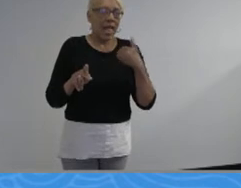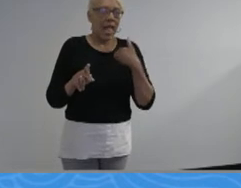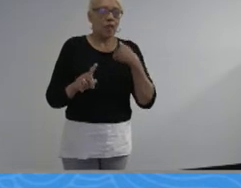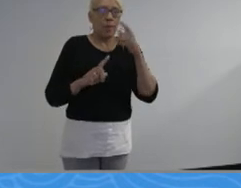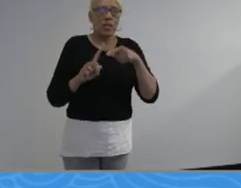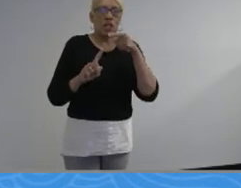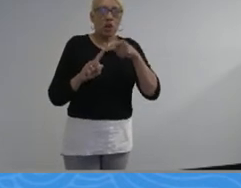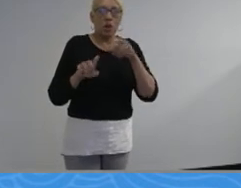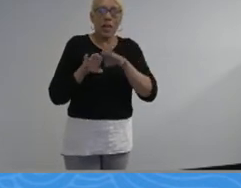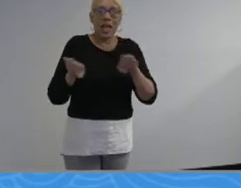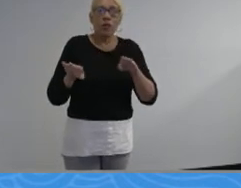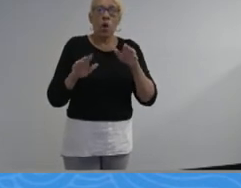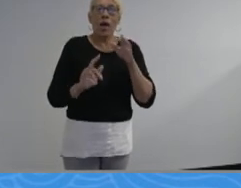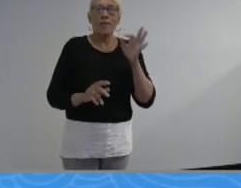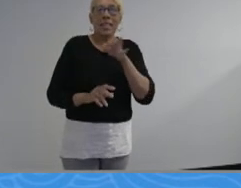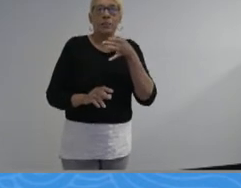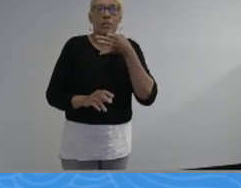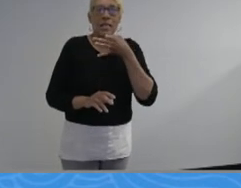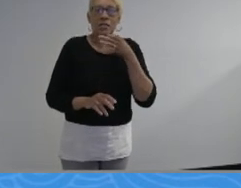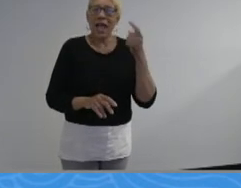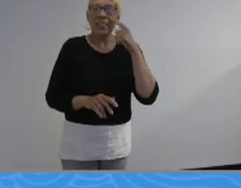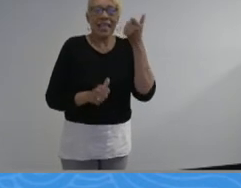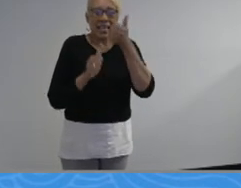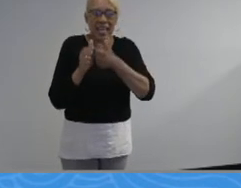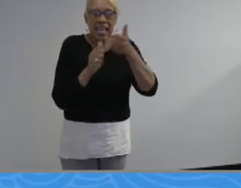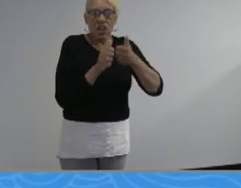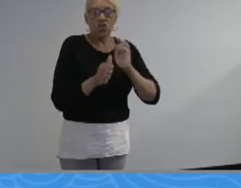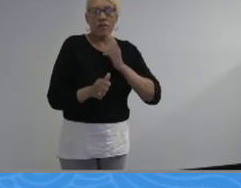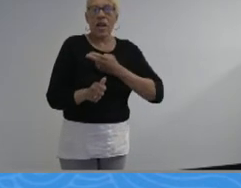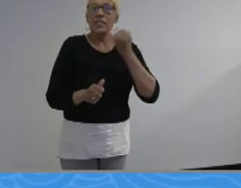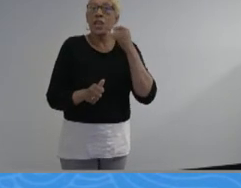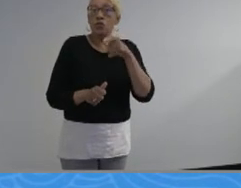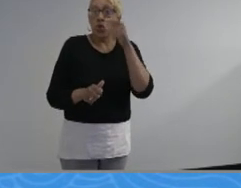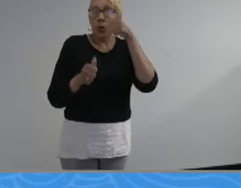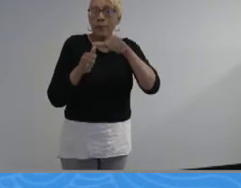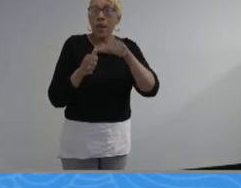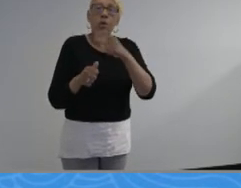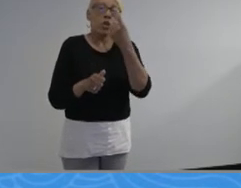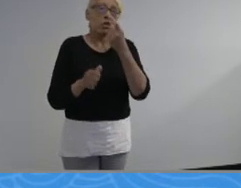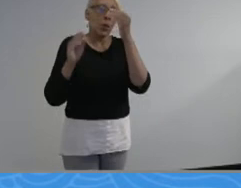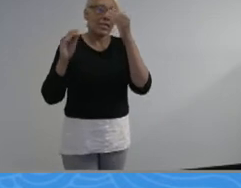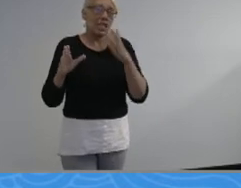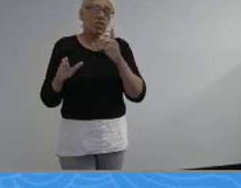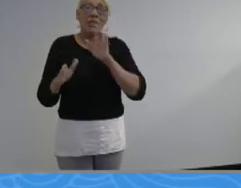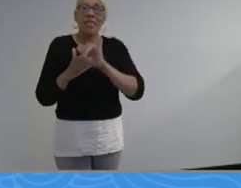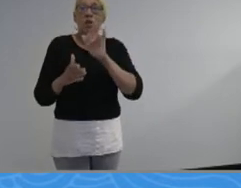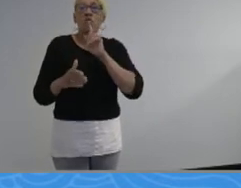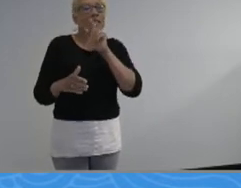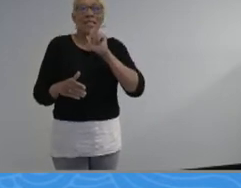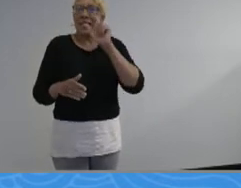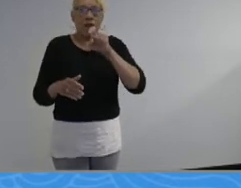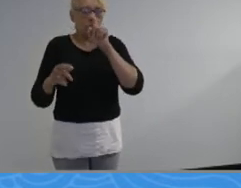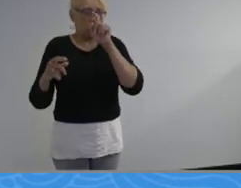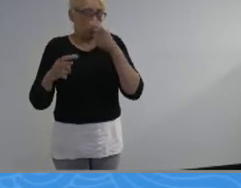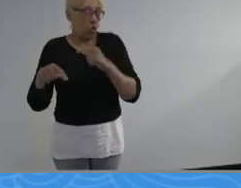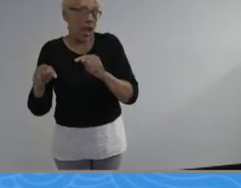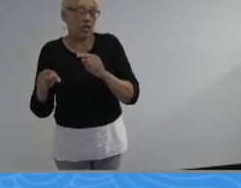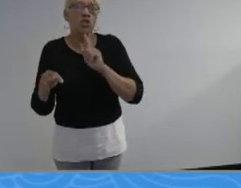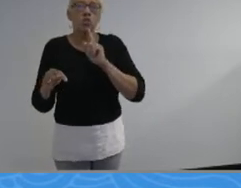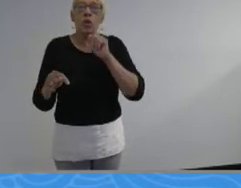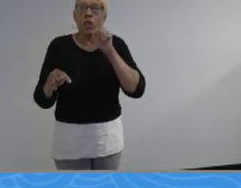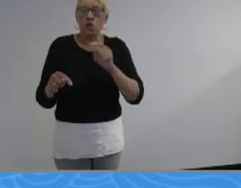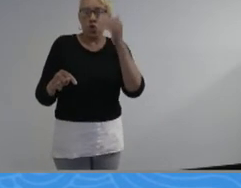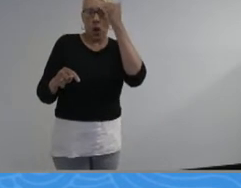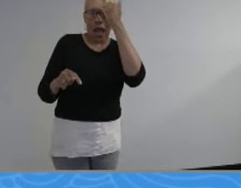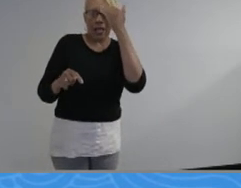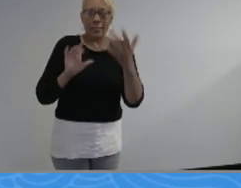of expertise. And I think each of us, if you remember, there was one teacher who didn't really have to try. She just knew how to get to you. Like,